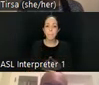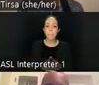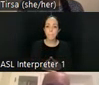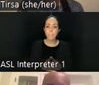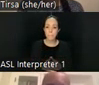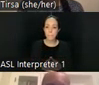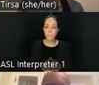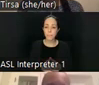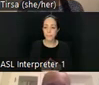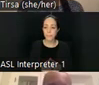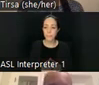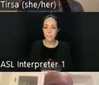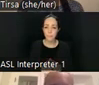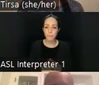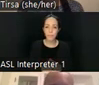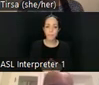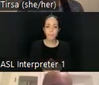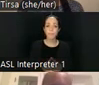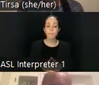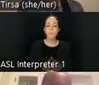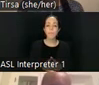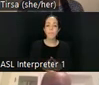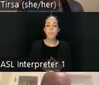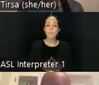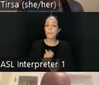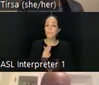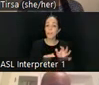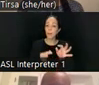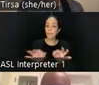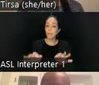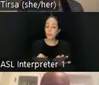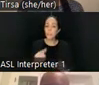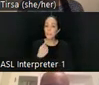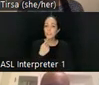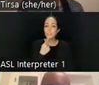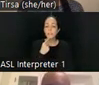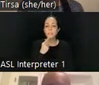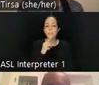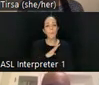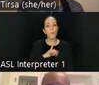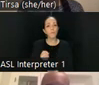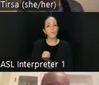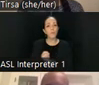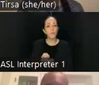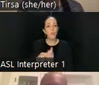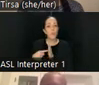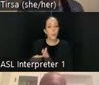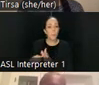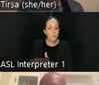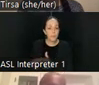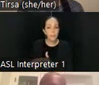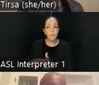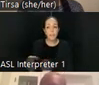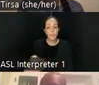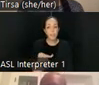say that the board should be representative of over-policed communities, or the board should be